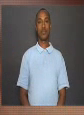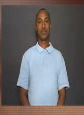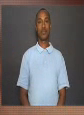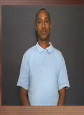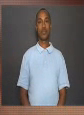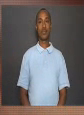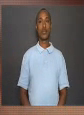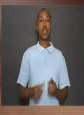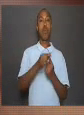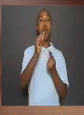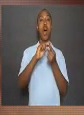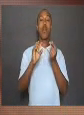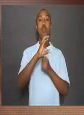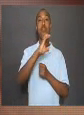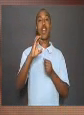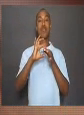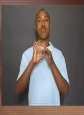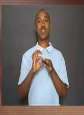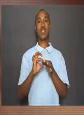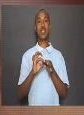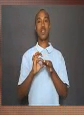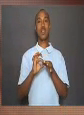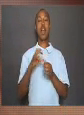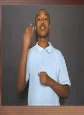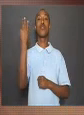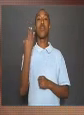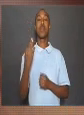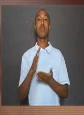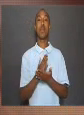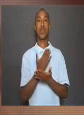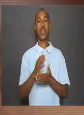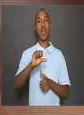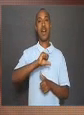whereas polar covalent bonds are formed